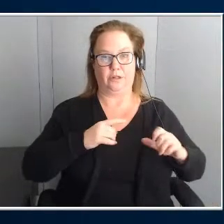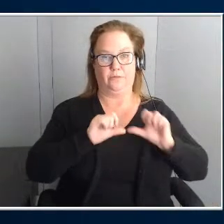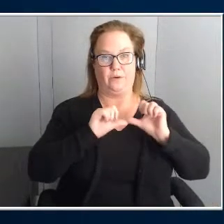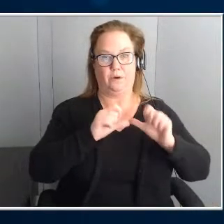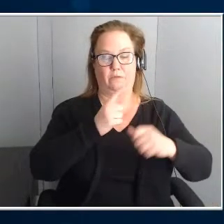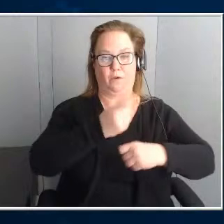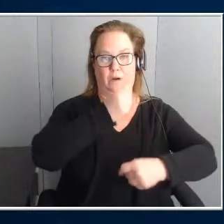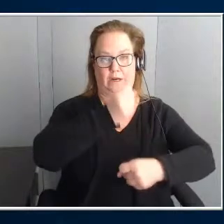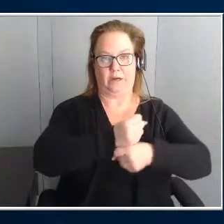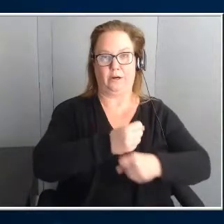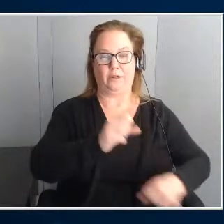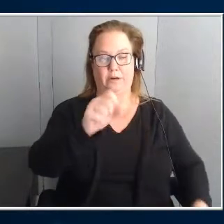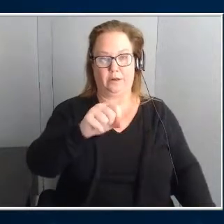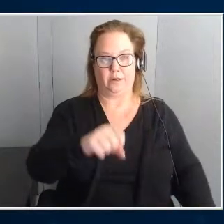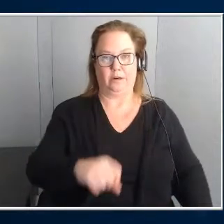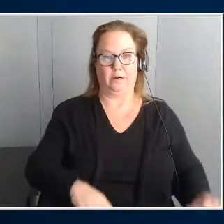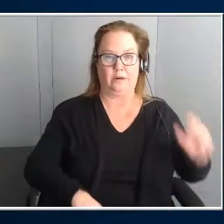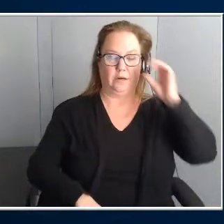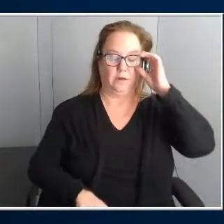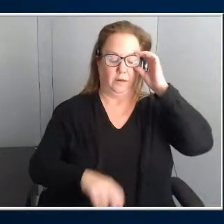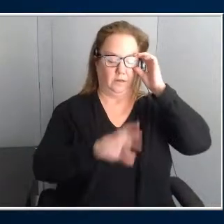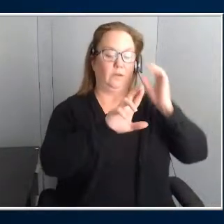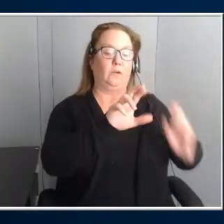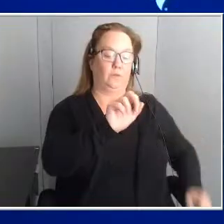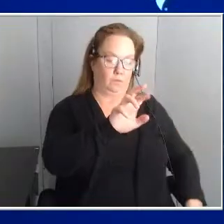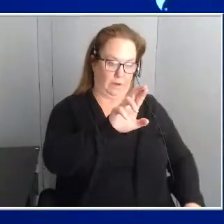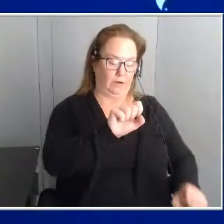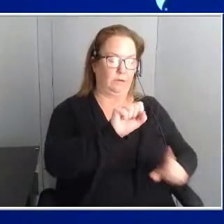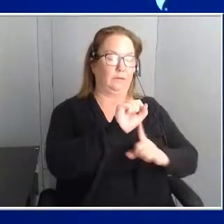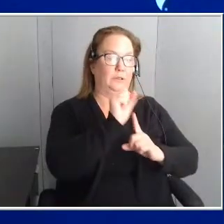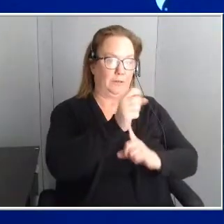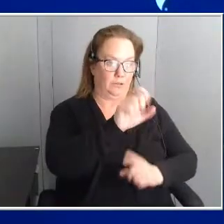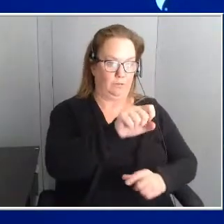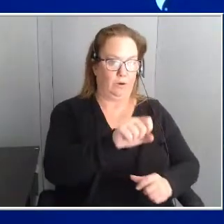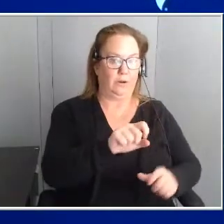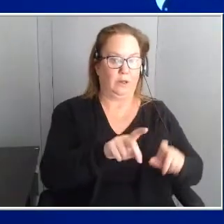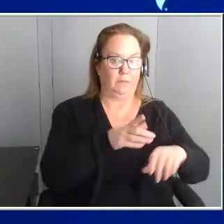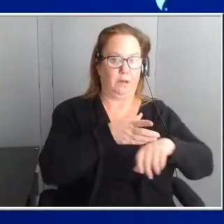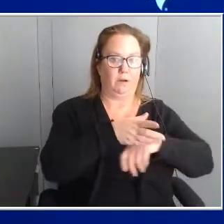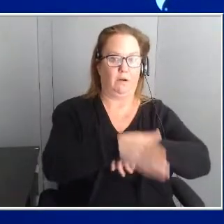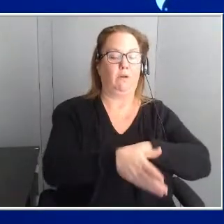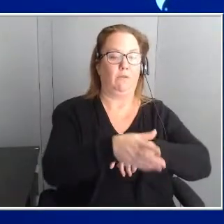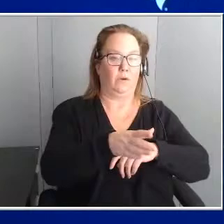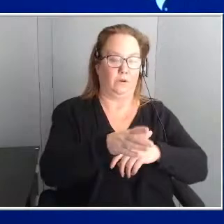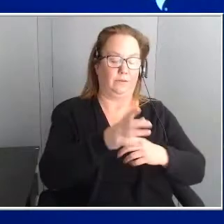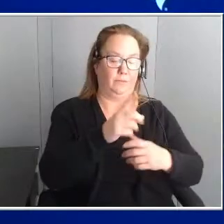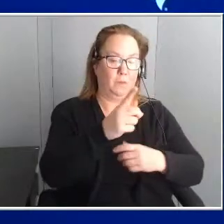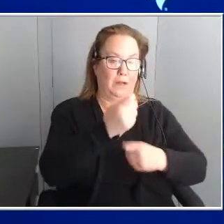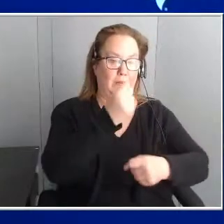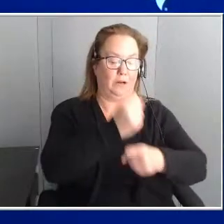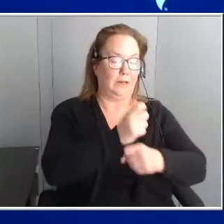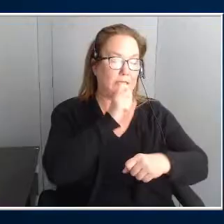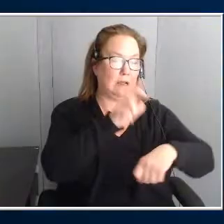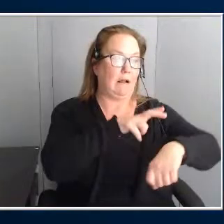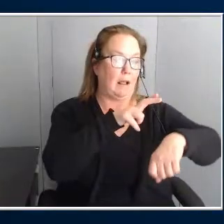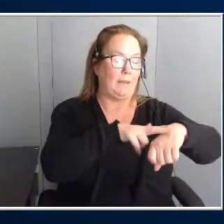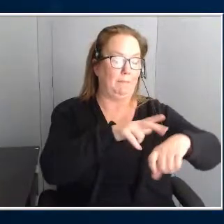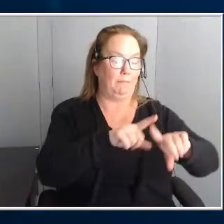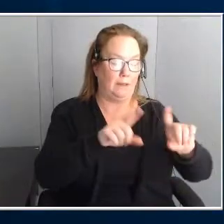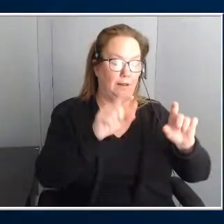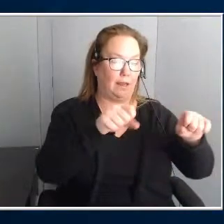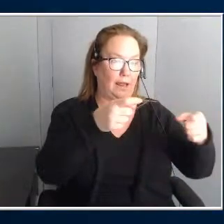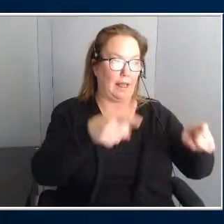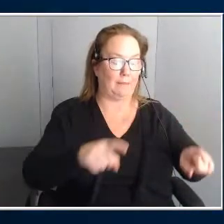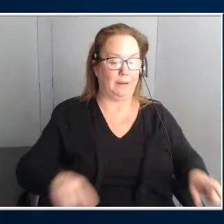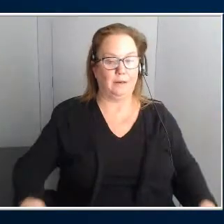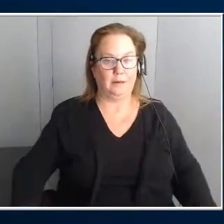Yep. So there are some rare cases where folks can be. That's not a common situation at all, but that can happen.